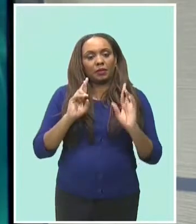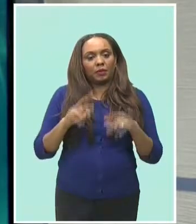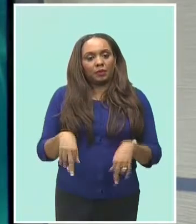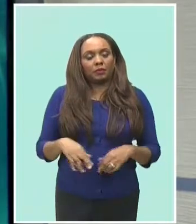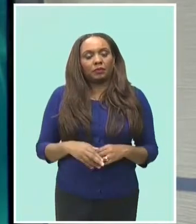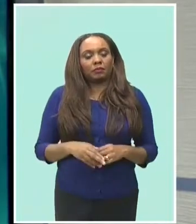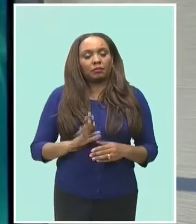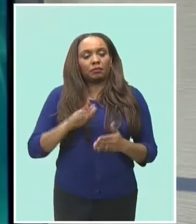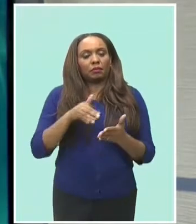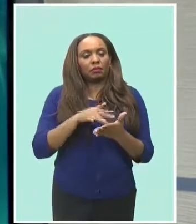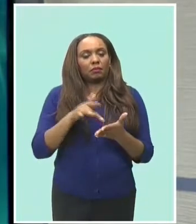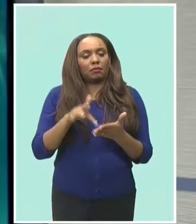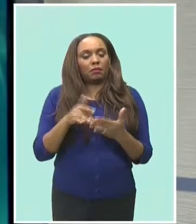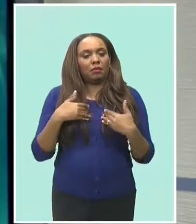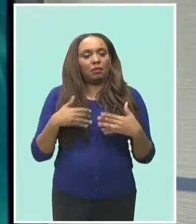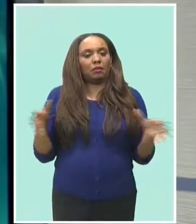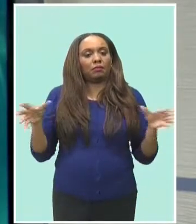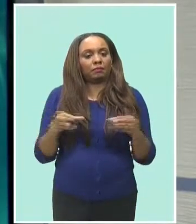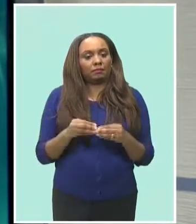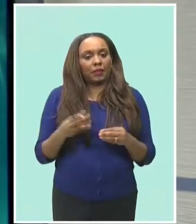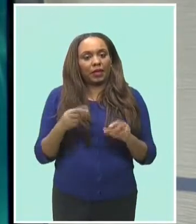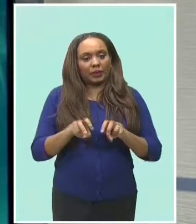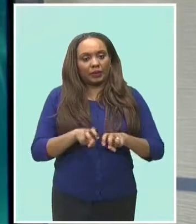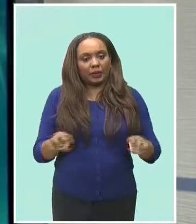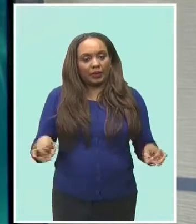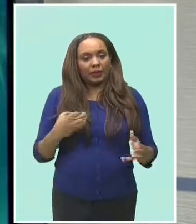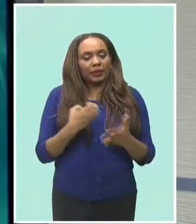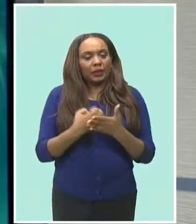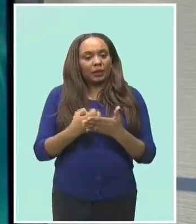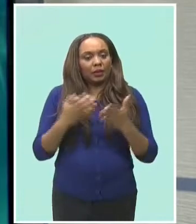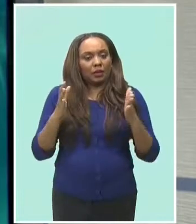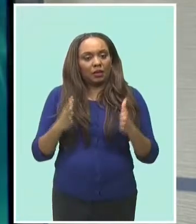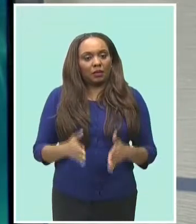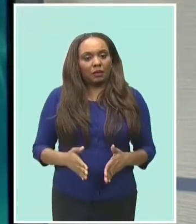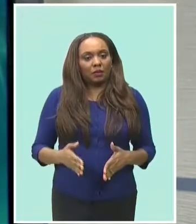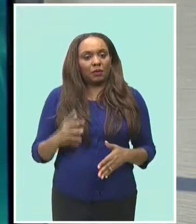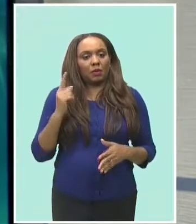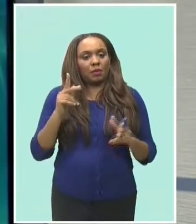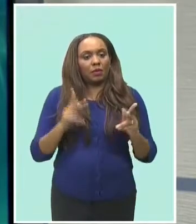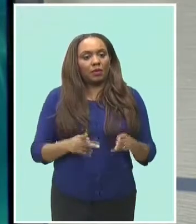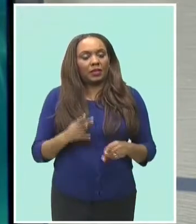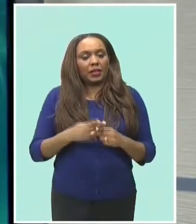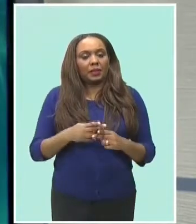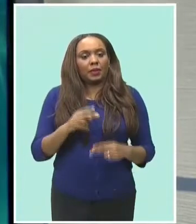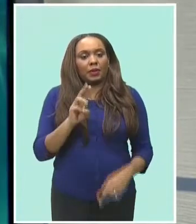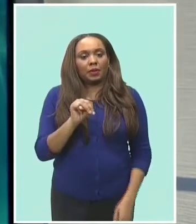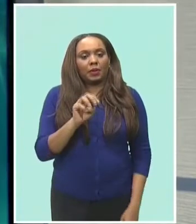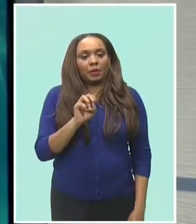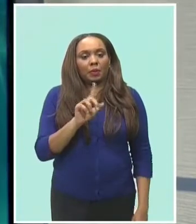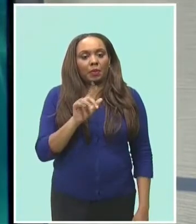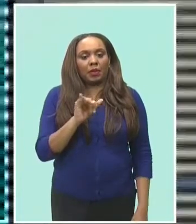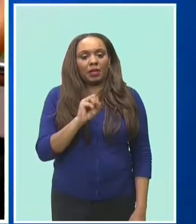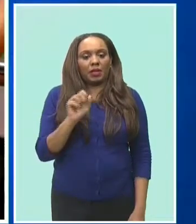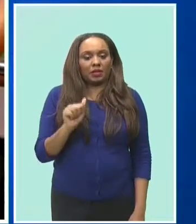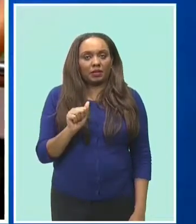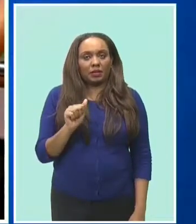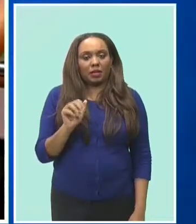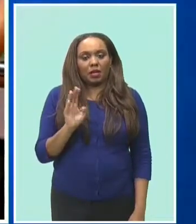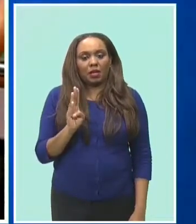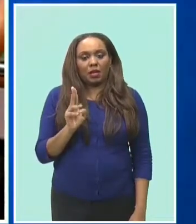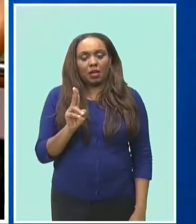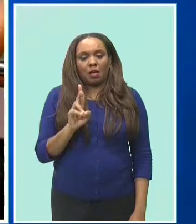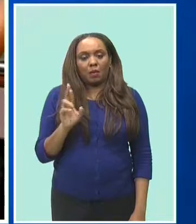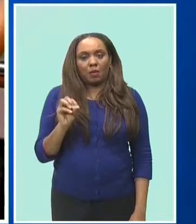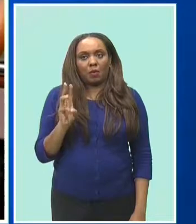look at the findings, and one of the panelists was economist with the Financial Services Commission, Melissa Burrows. Well, basically,